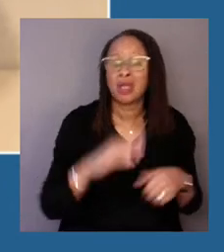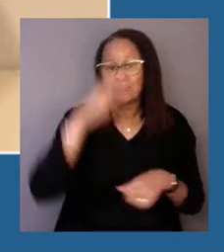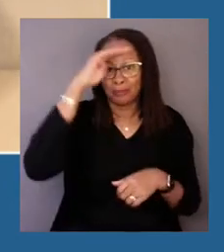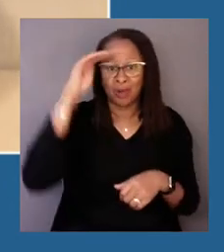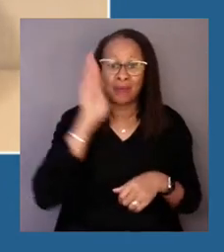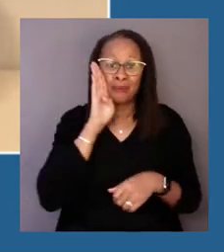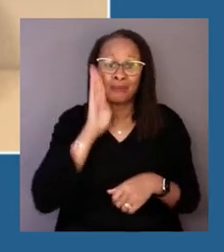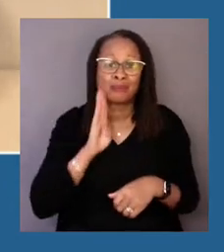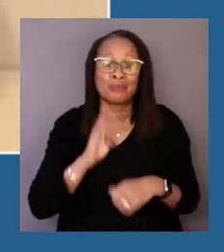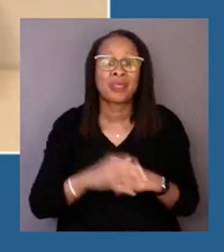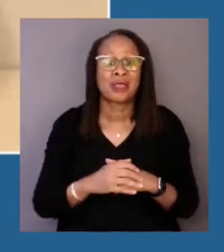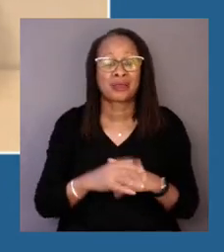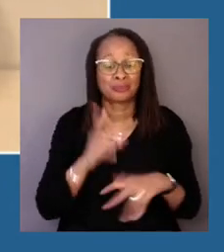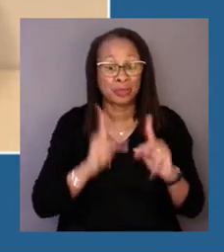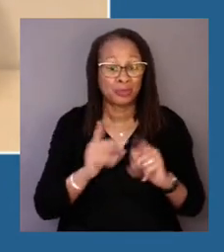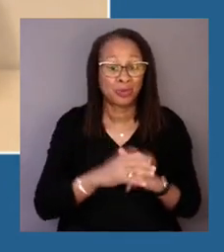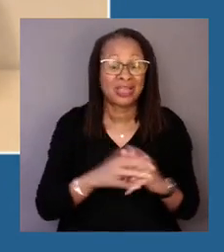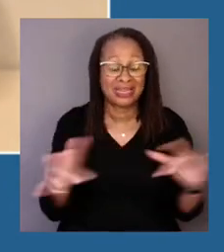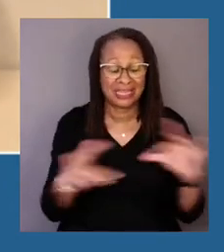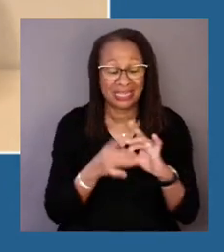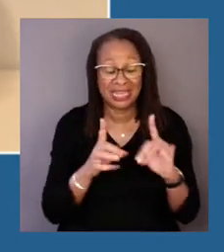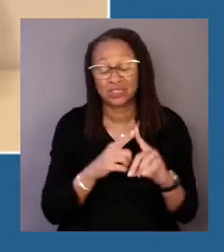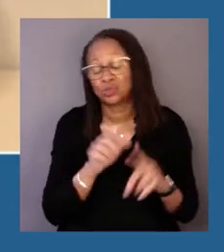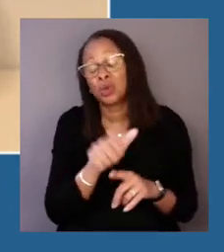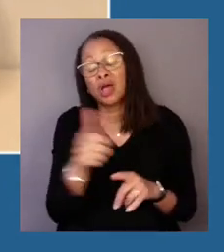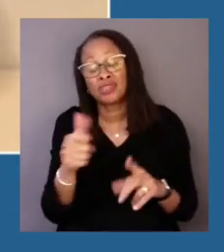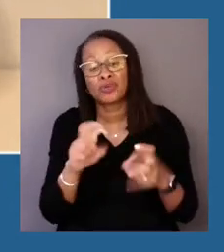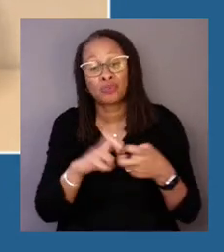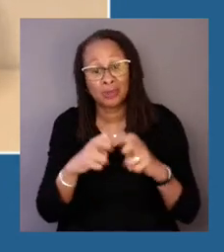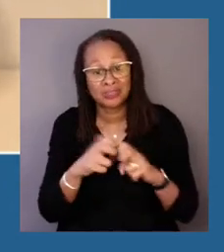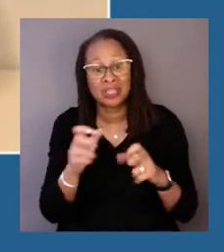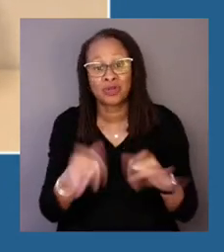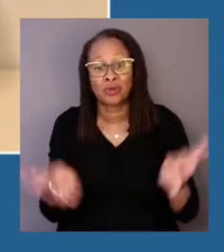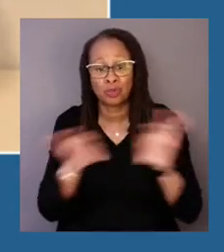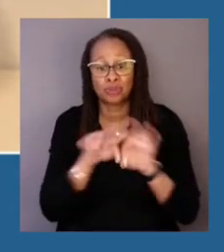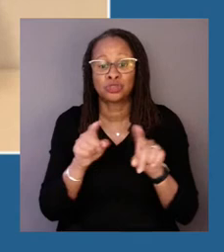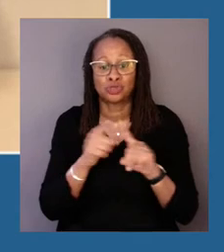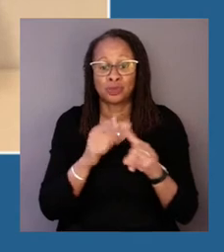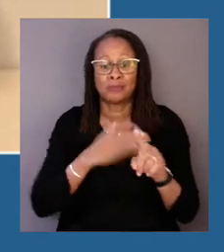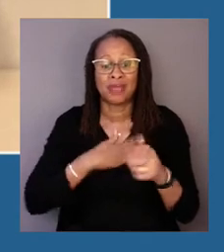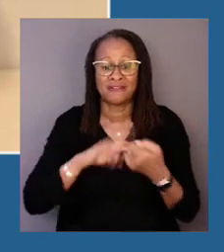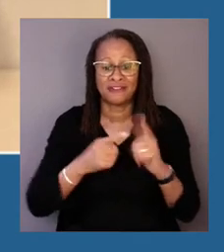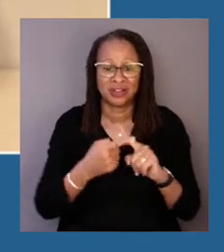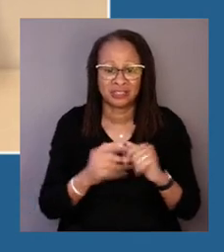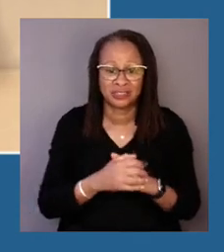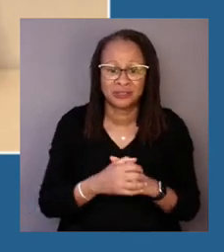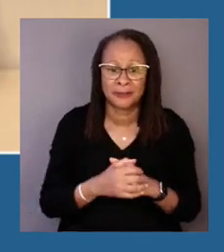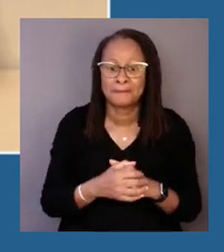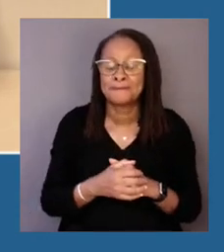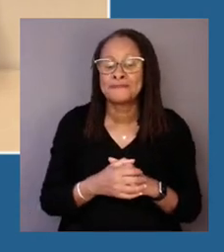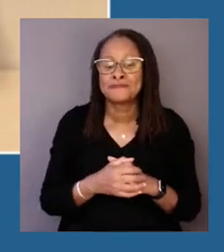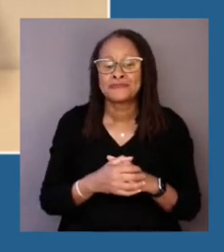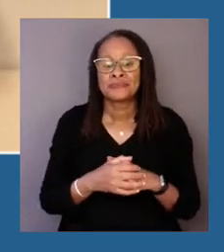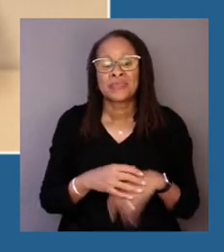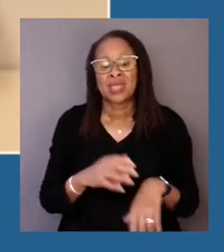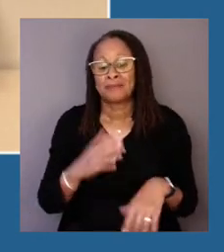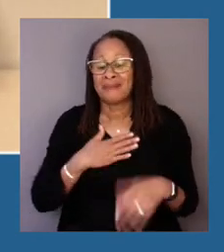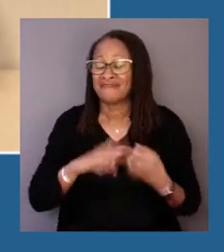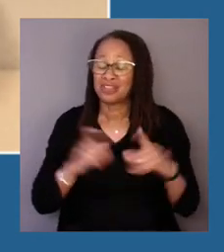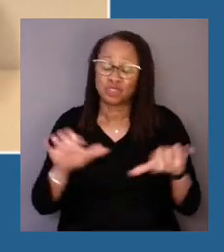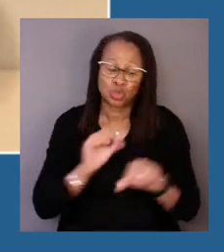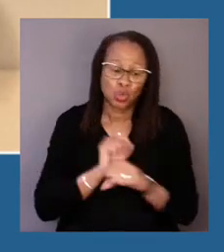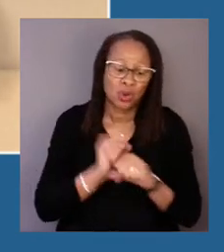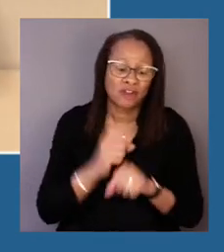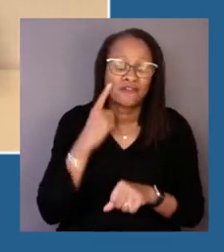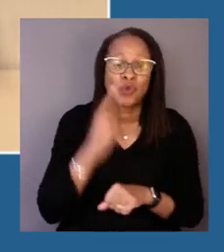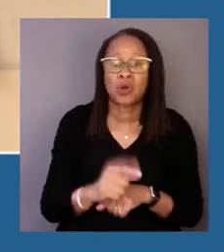many other issues that are important to my friends. Like, I have lots of friends that do a lot of like work for kind of like, you know, racial justice advocacy and also